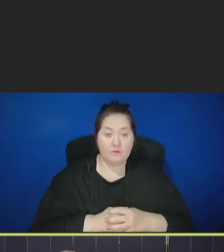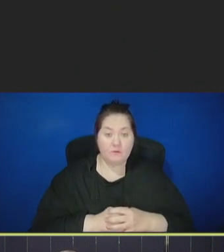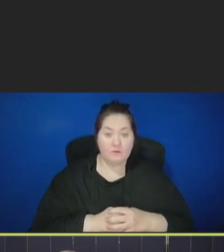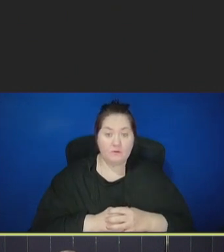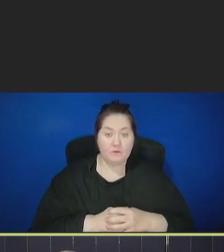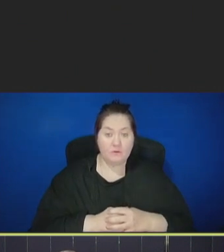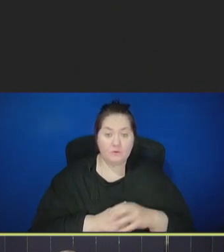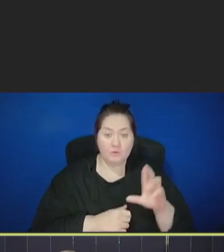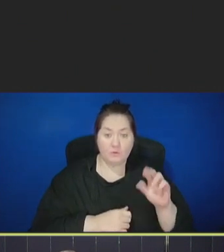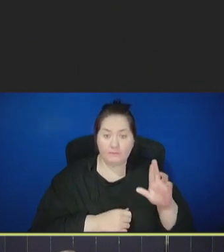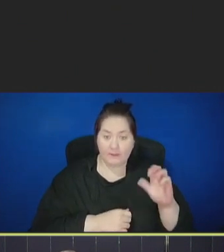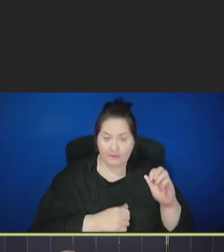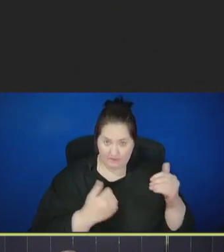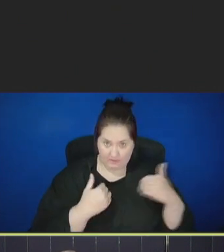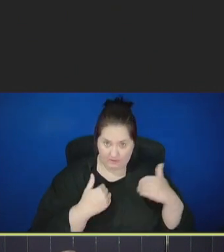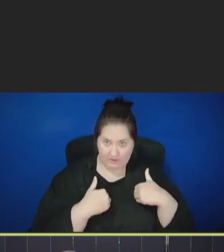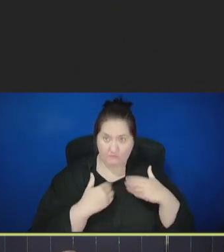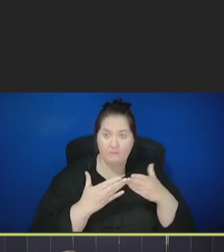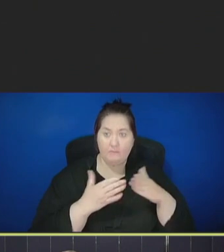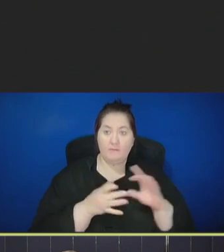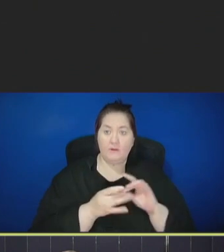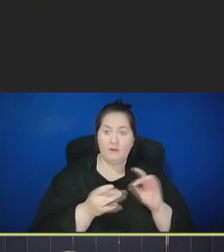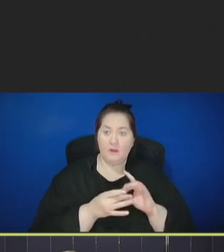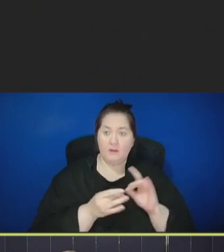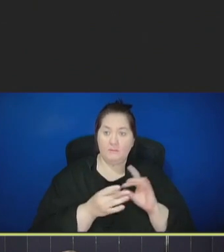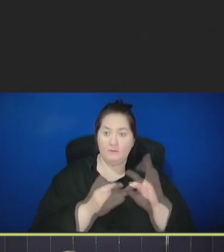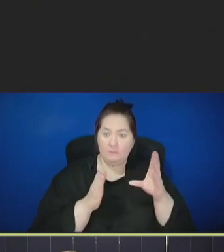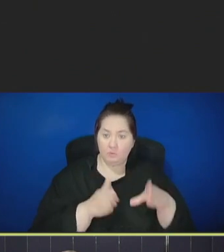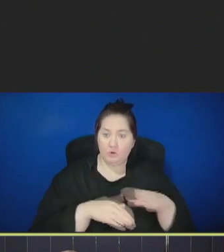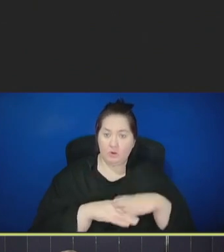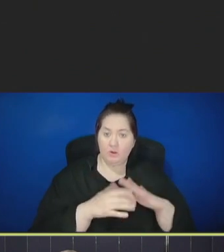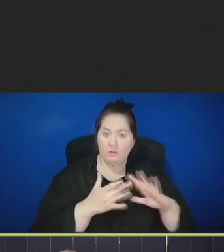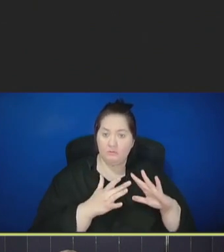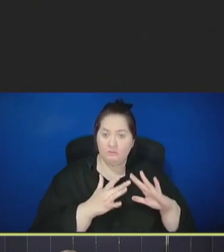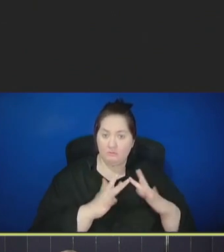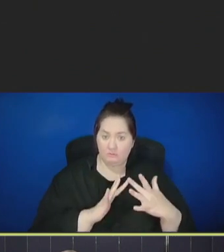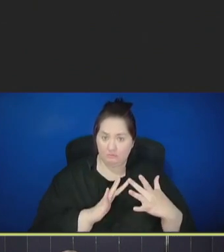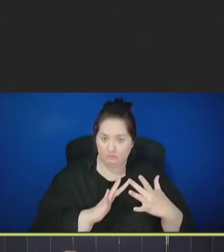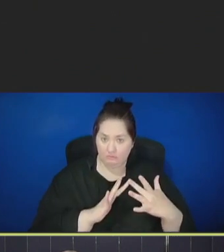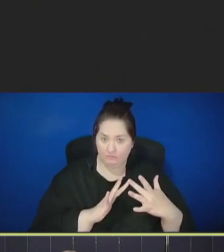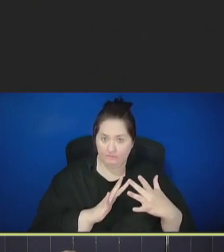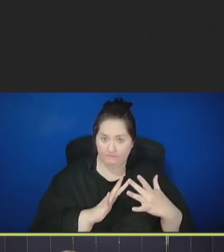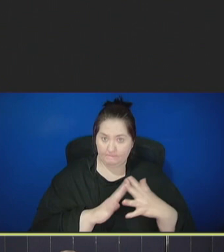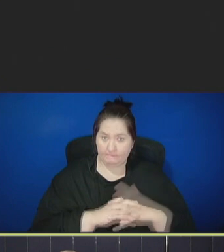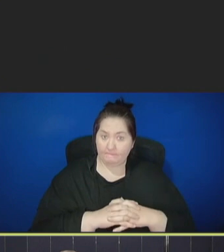Rebecca said we do have our public comment person on the line.